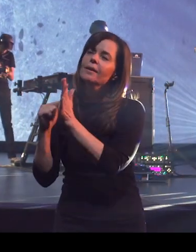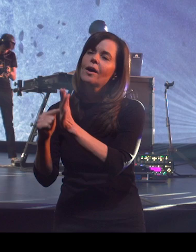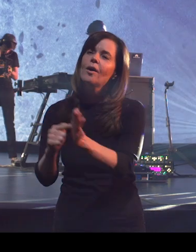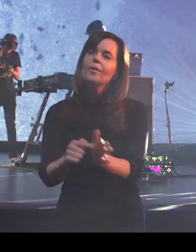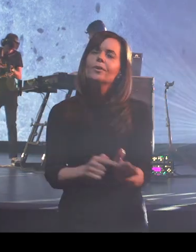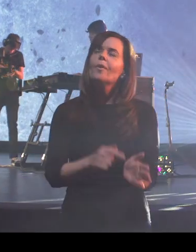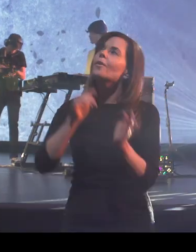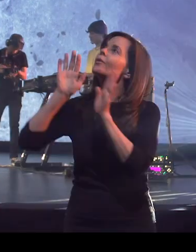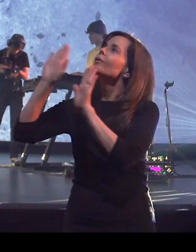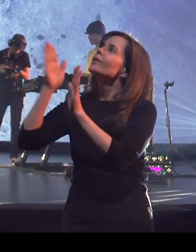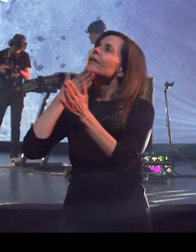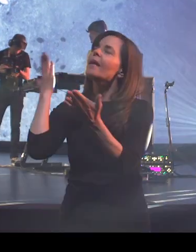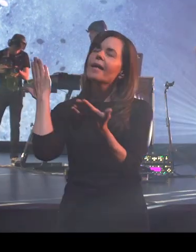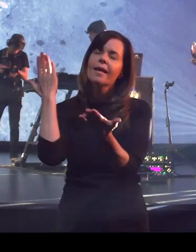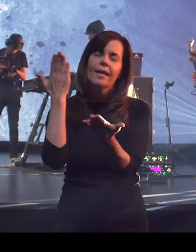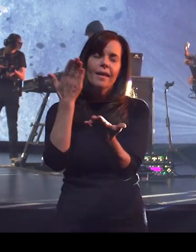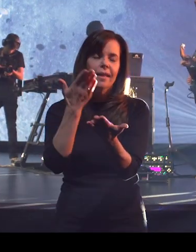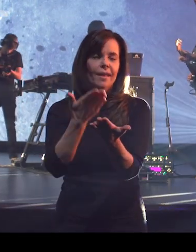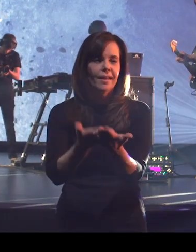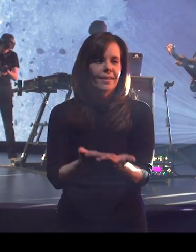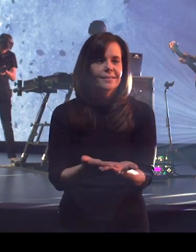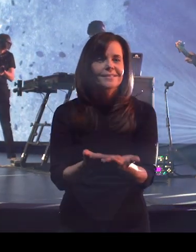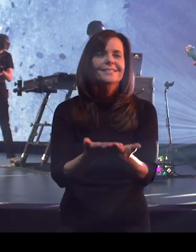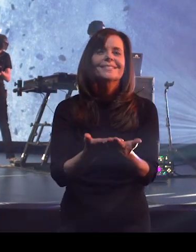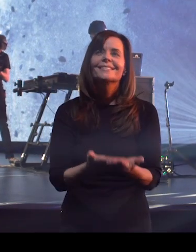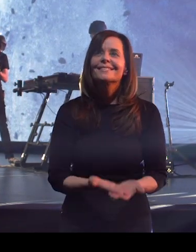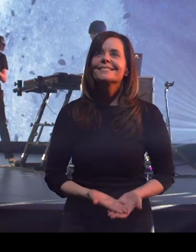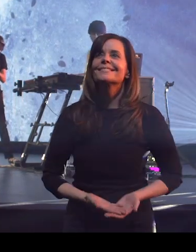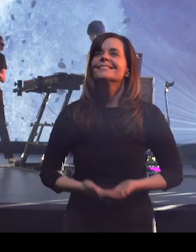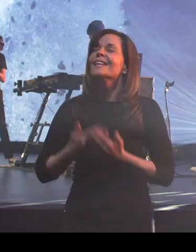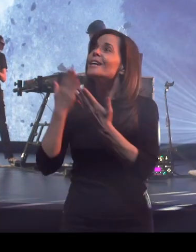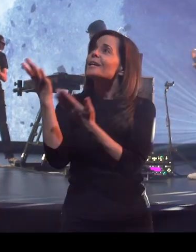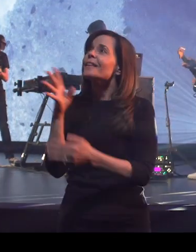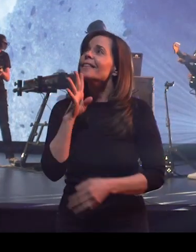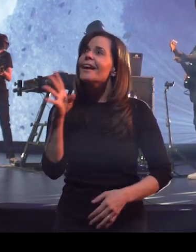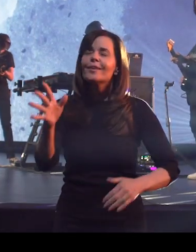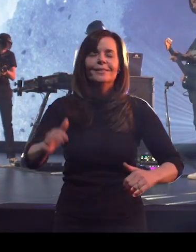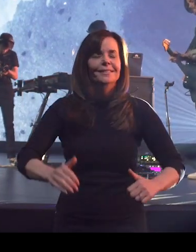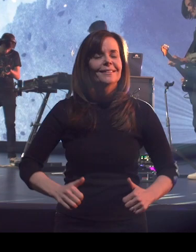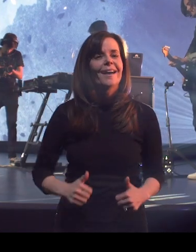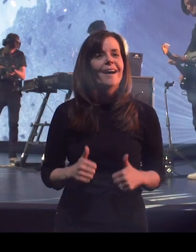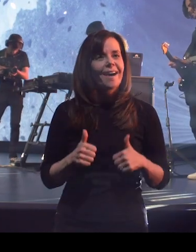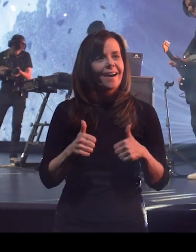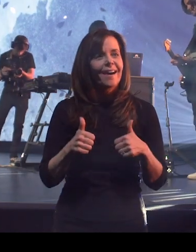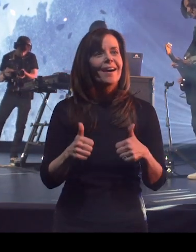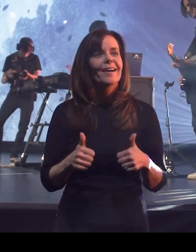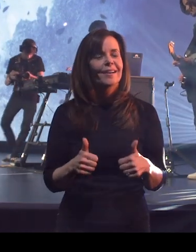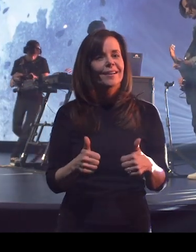speaking there is a